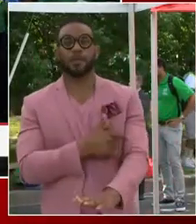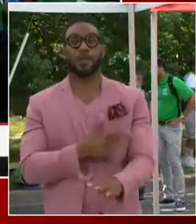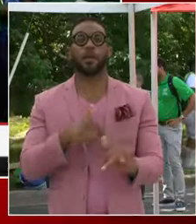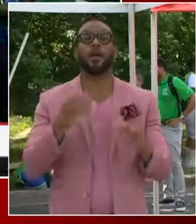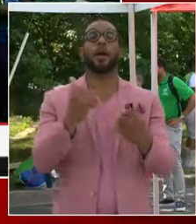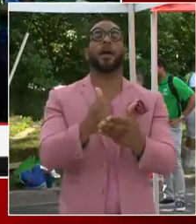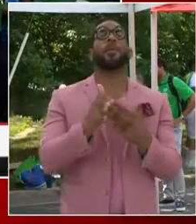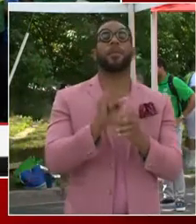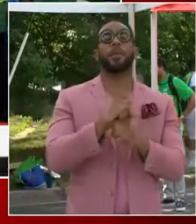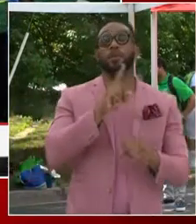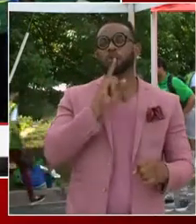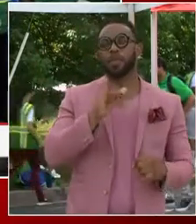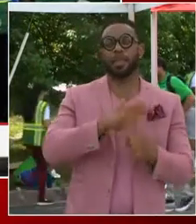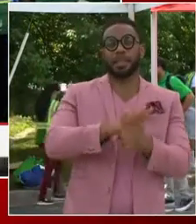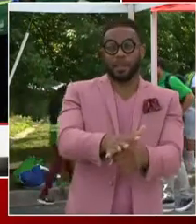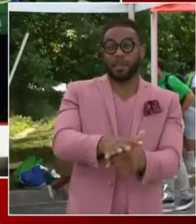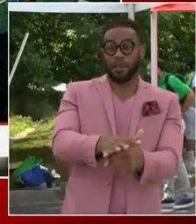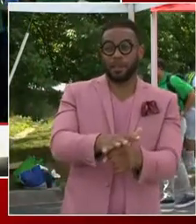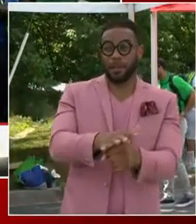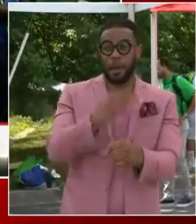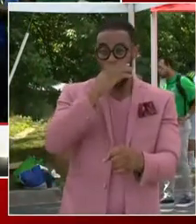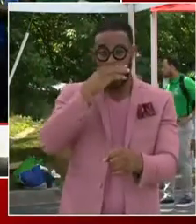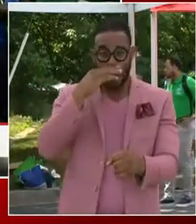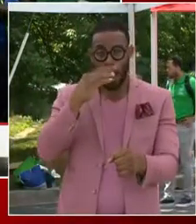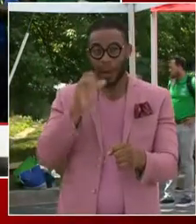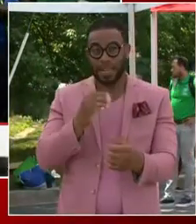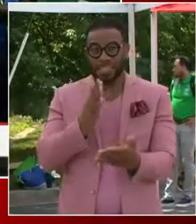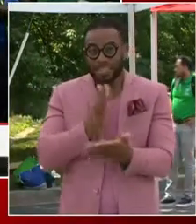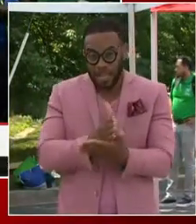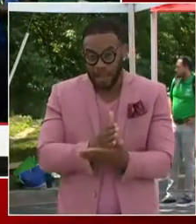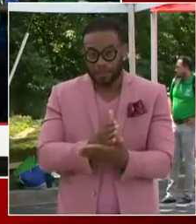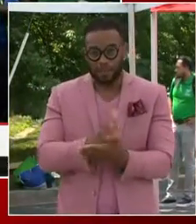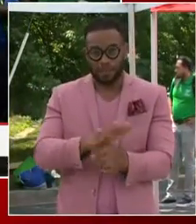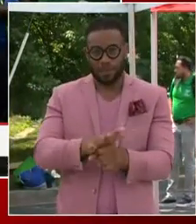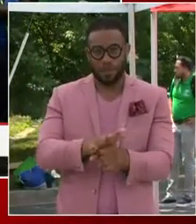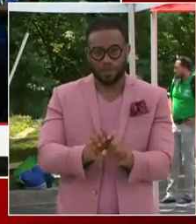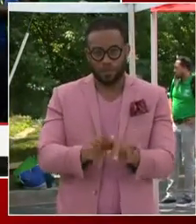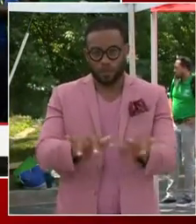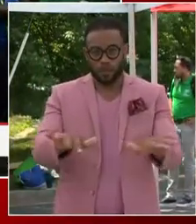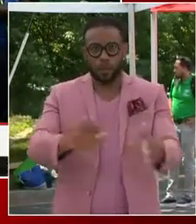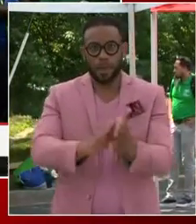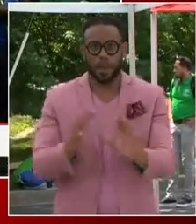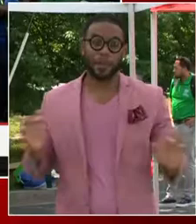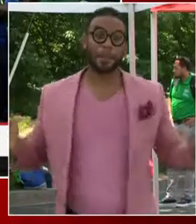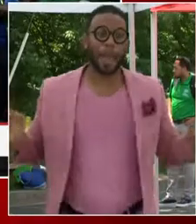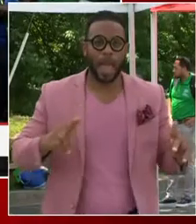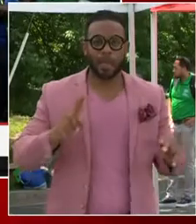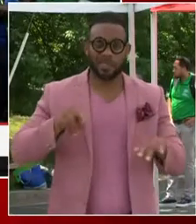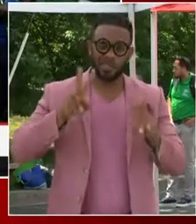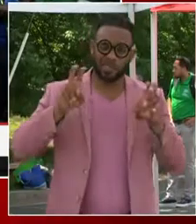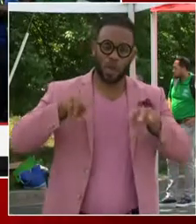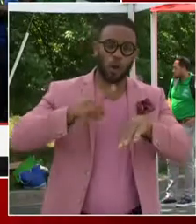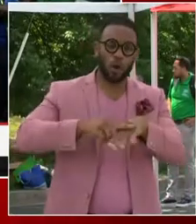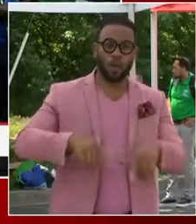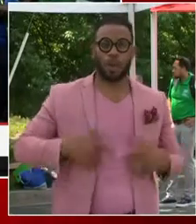help us ensure that the pandemic can stop, that we can stop the pandemic and get back to doing the things that we love and seeing the people we